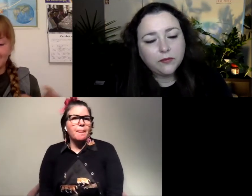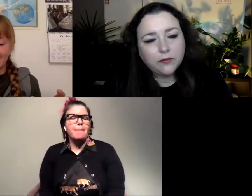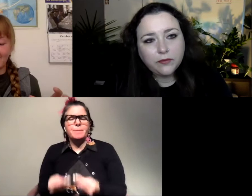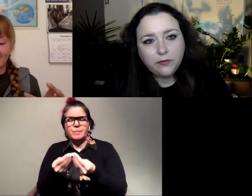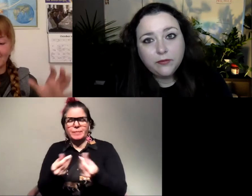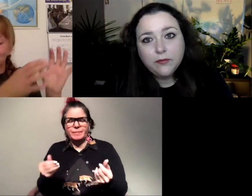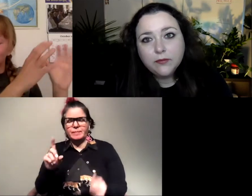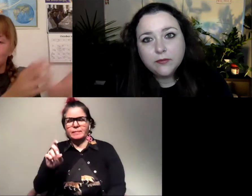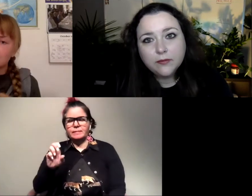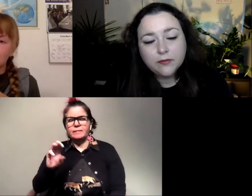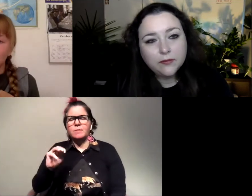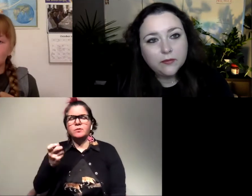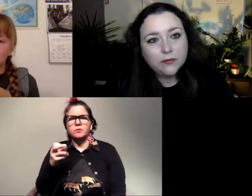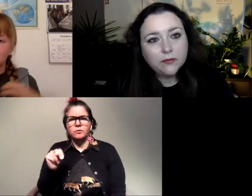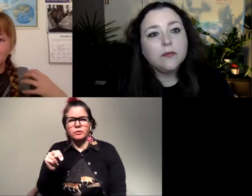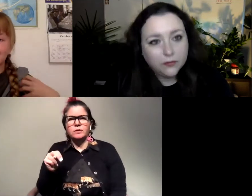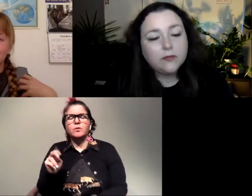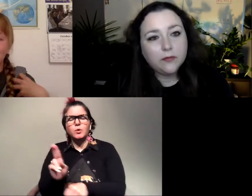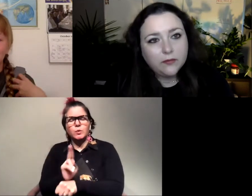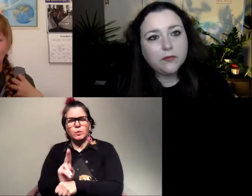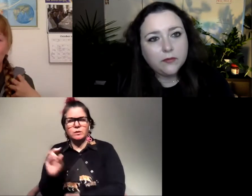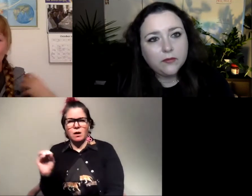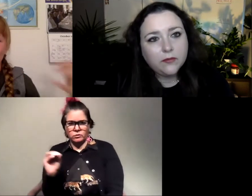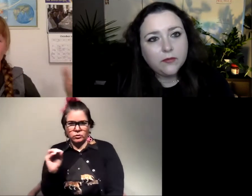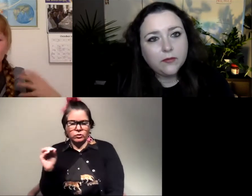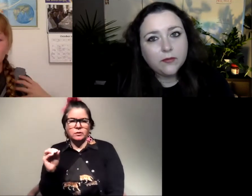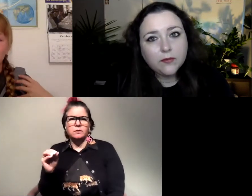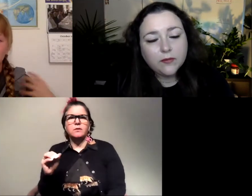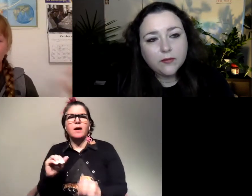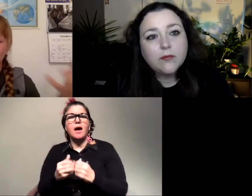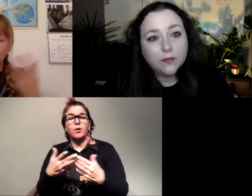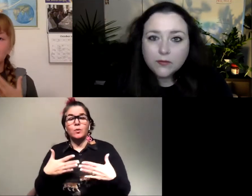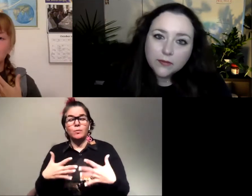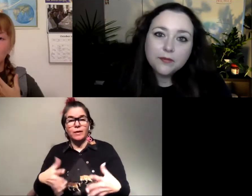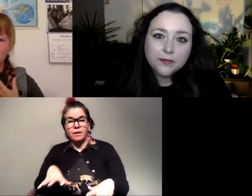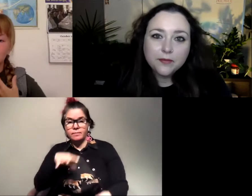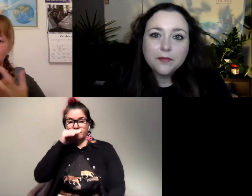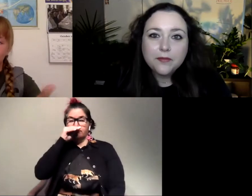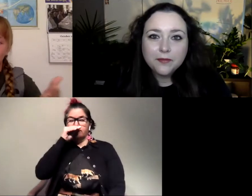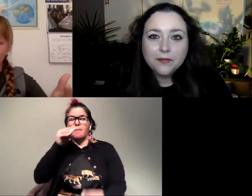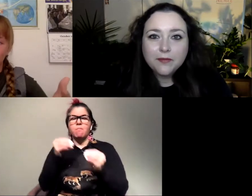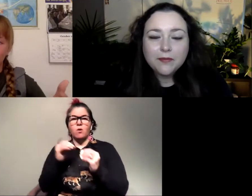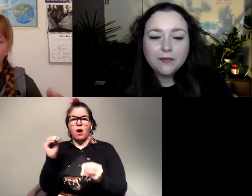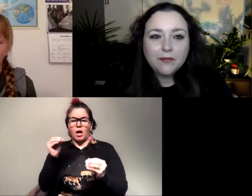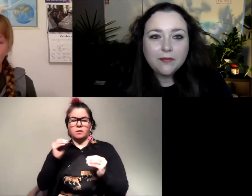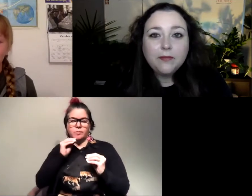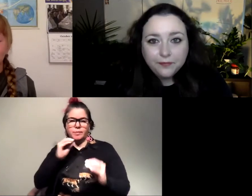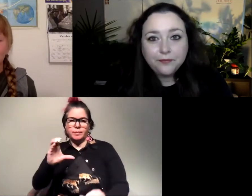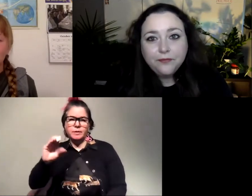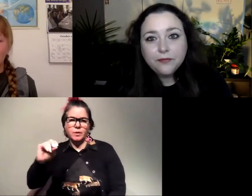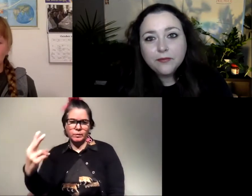decomposition uses up oxygen. So you can think of that like how when you breathe in, you're breathing in more oxygen and releasing more carbon